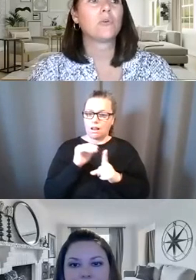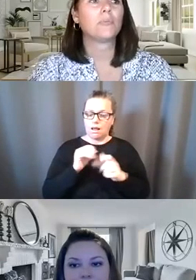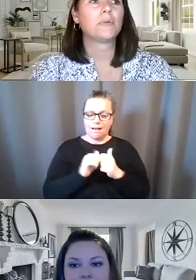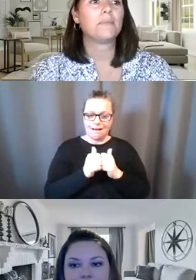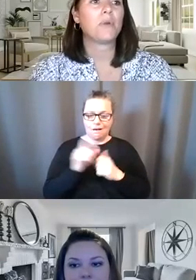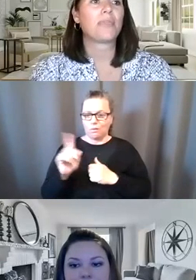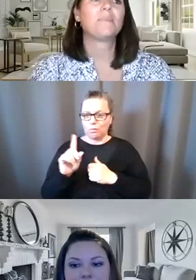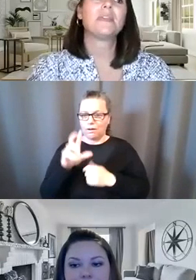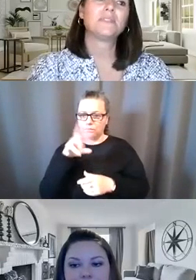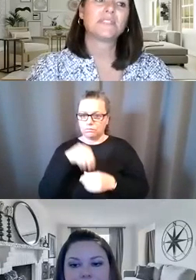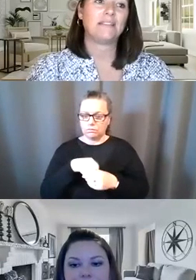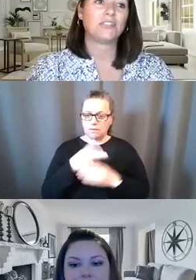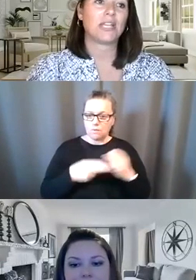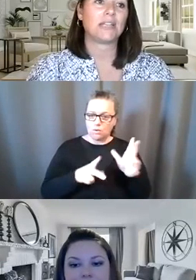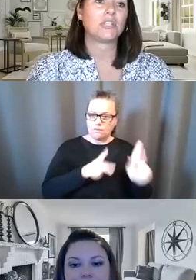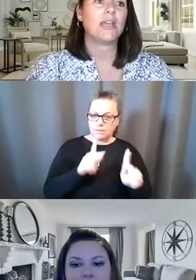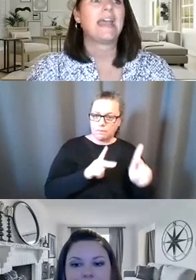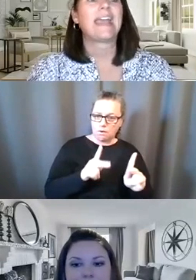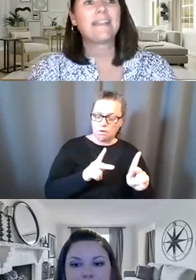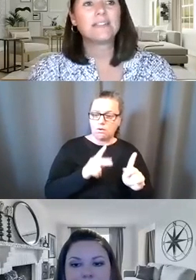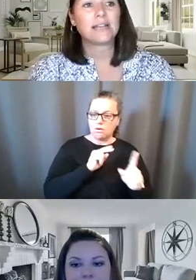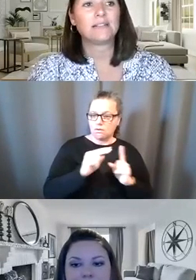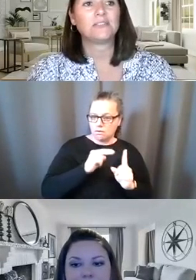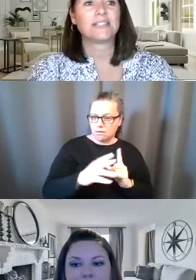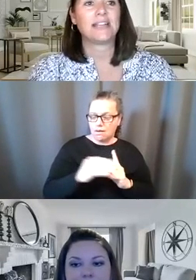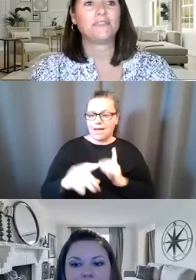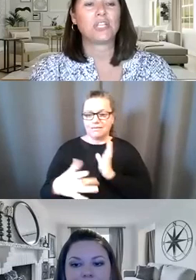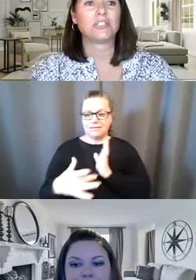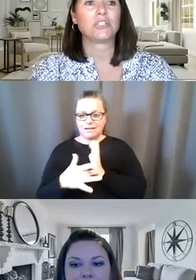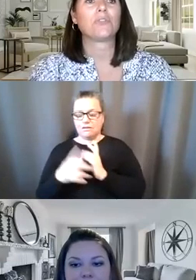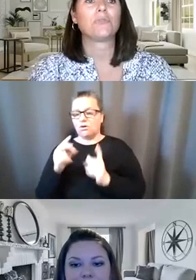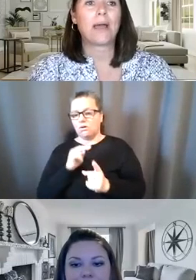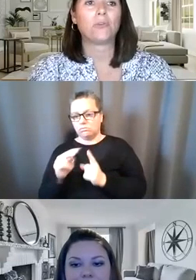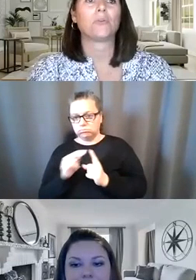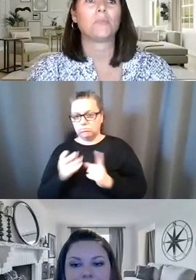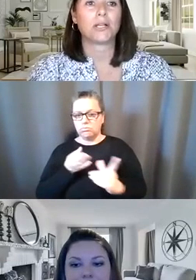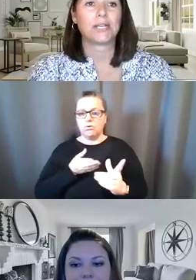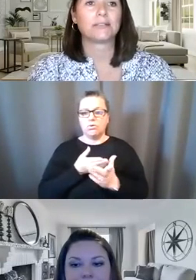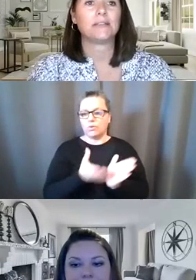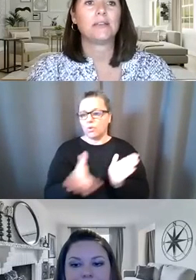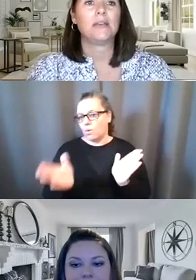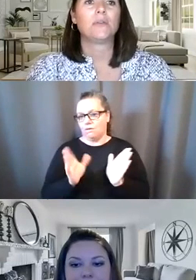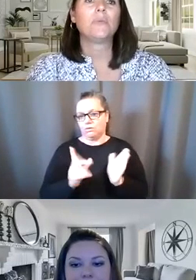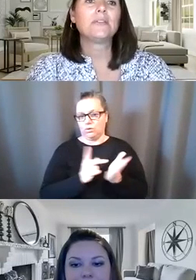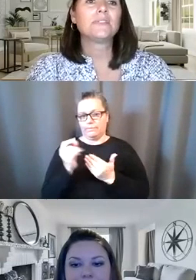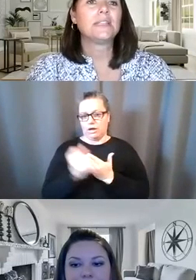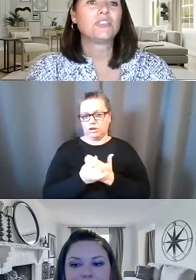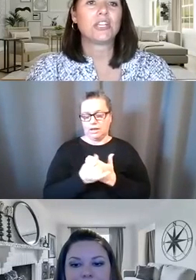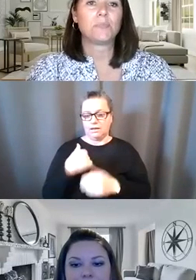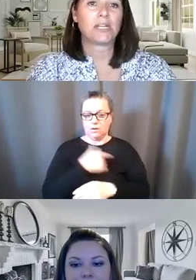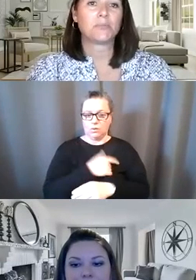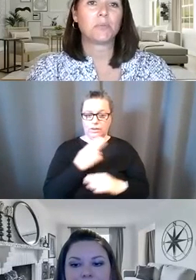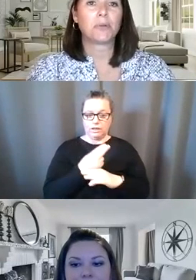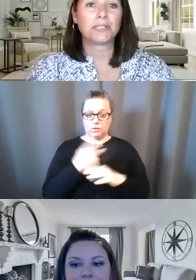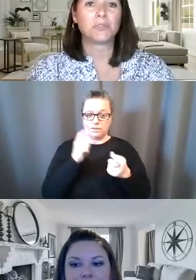can incorporate both the people side of change and the technical side of change throughout your project. We use these